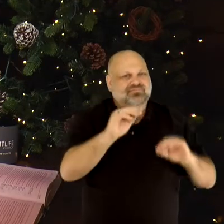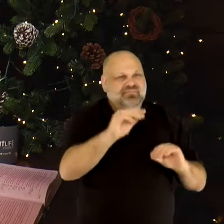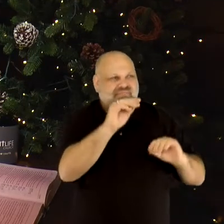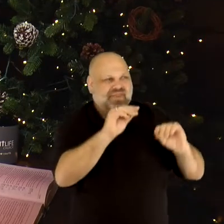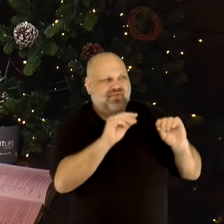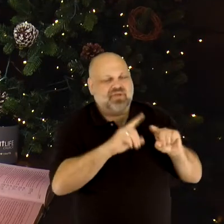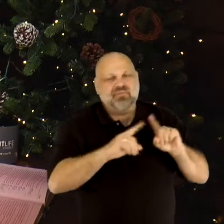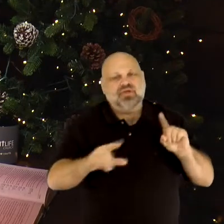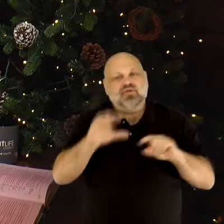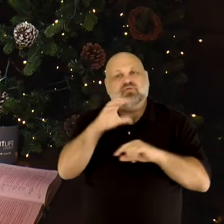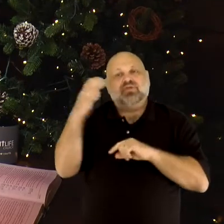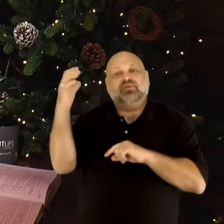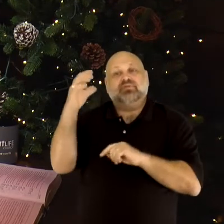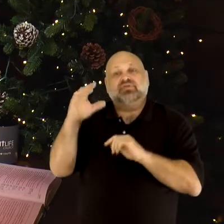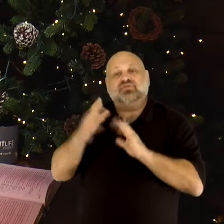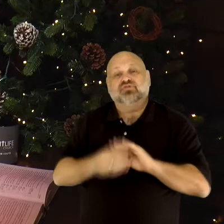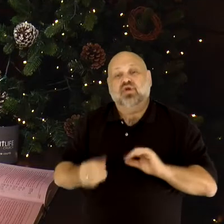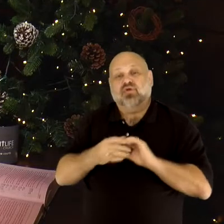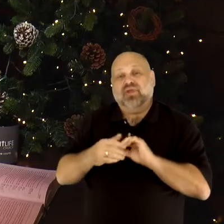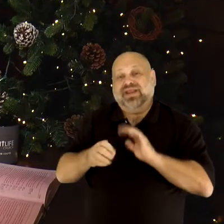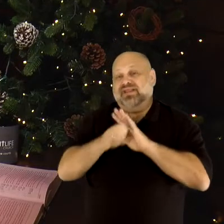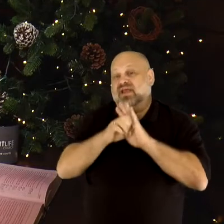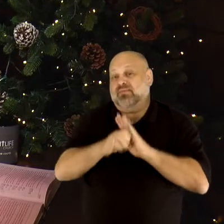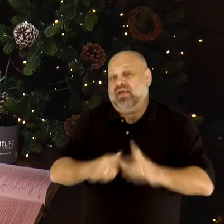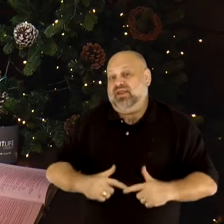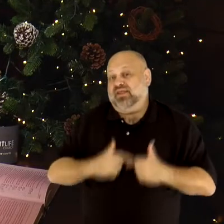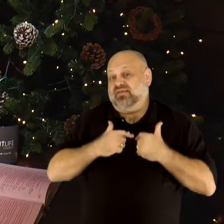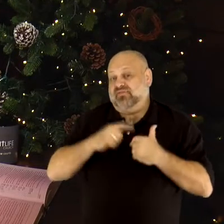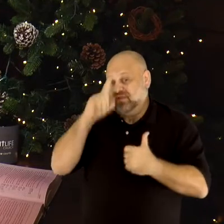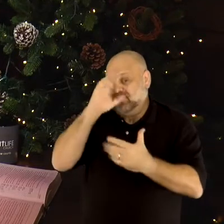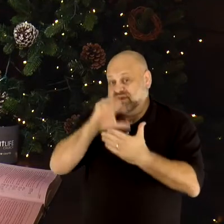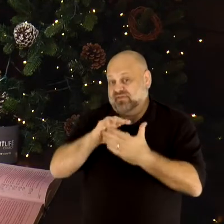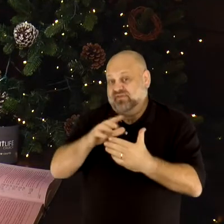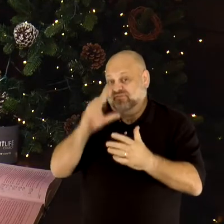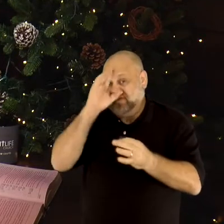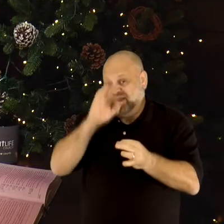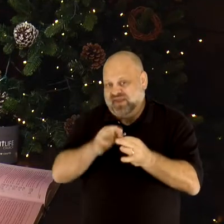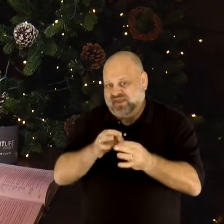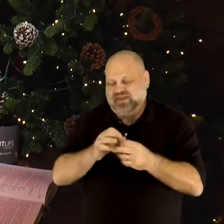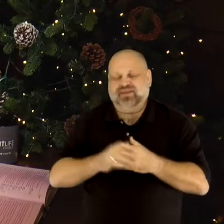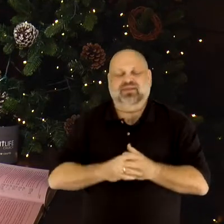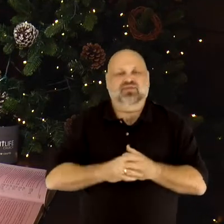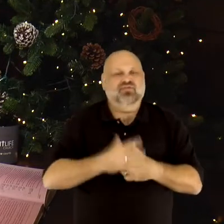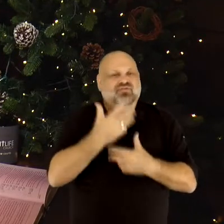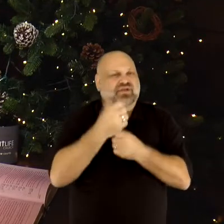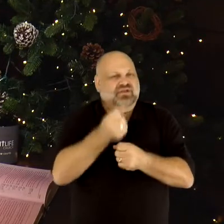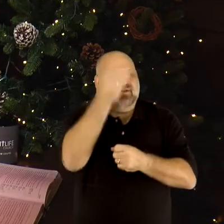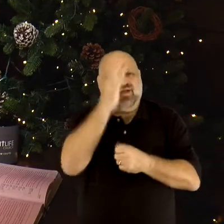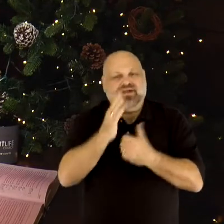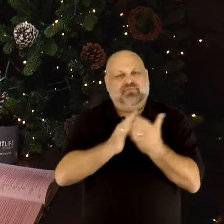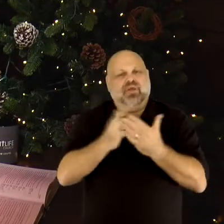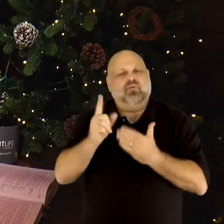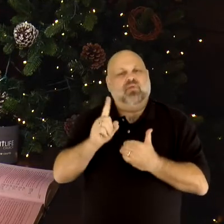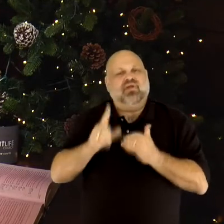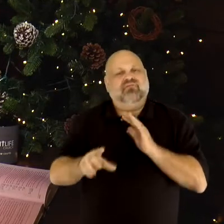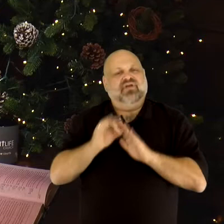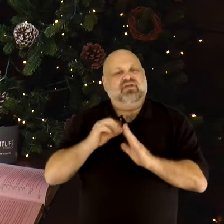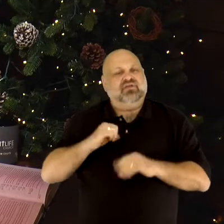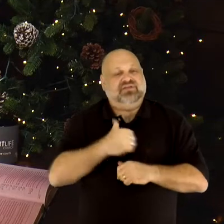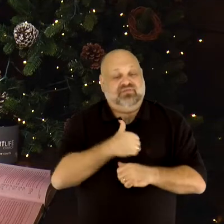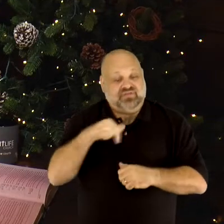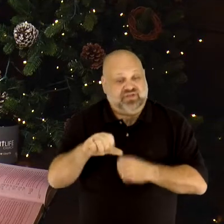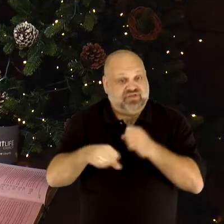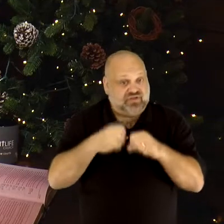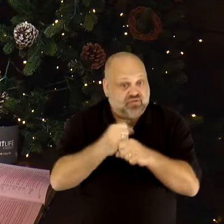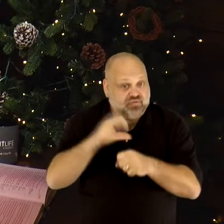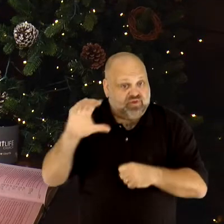faith. By believing and trusting in God, no matter where we may find ourselves. This Christmas, the skit guys help